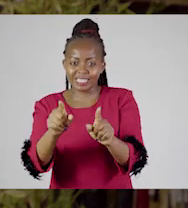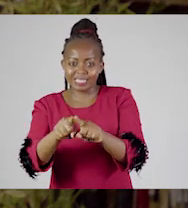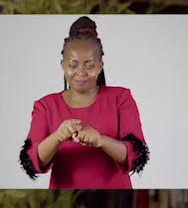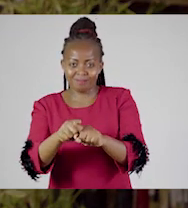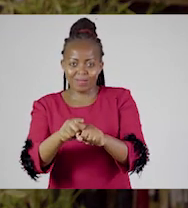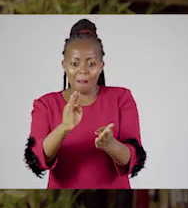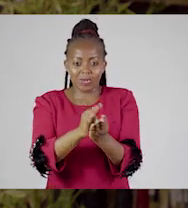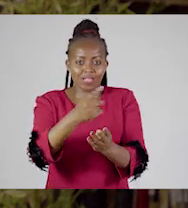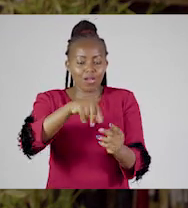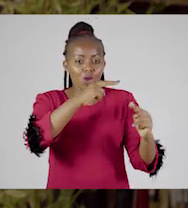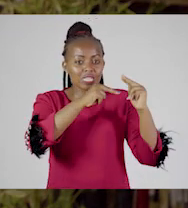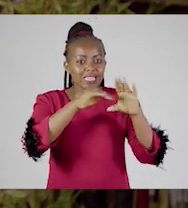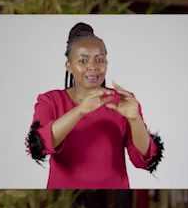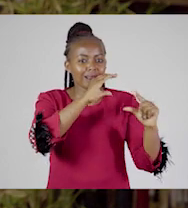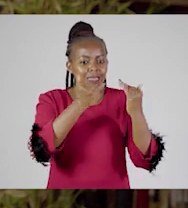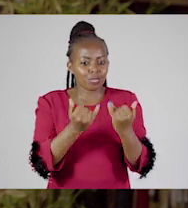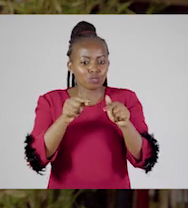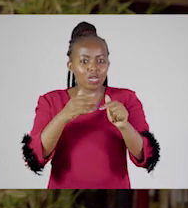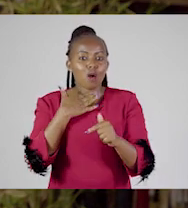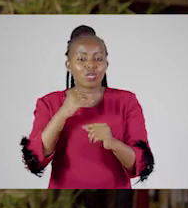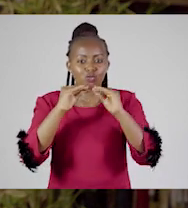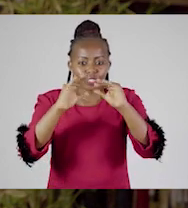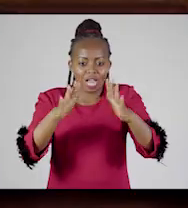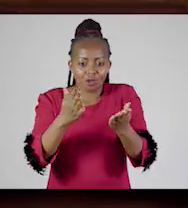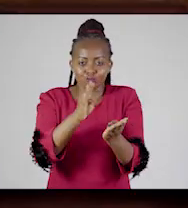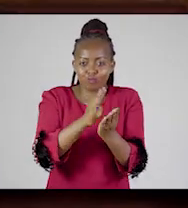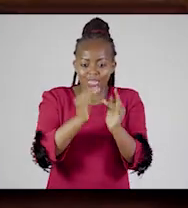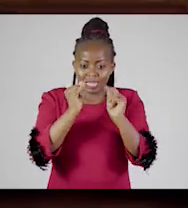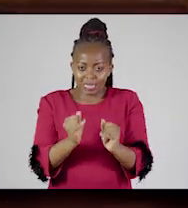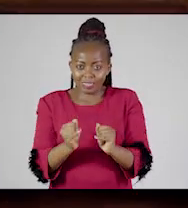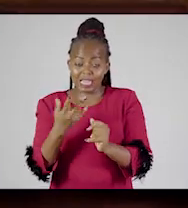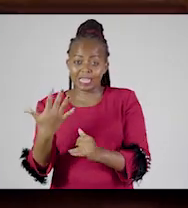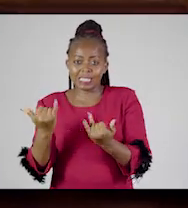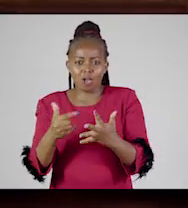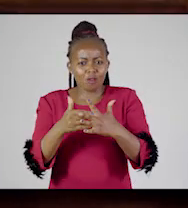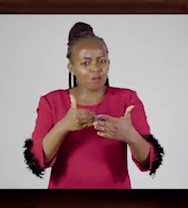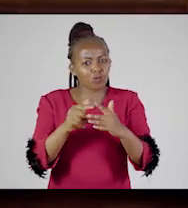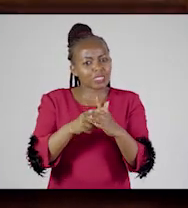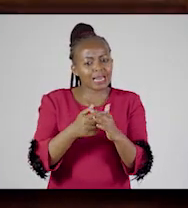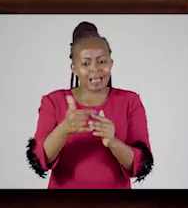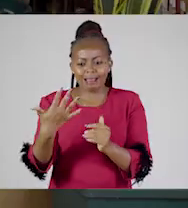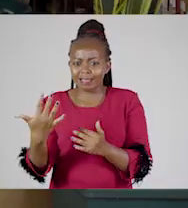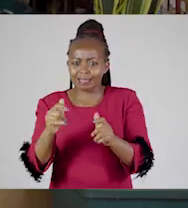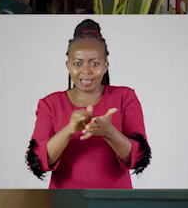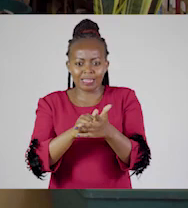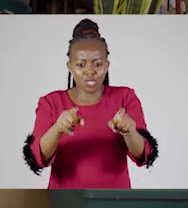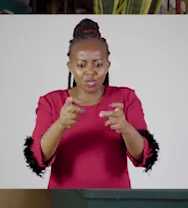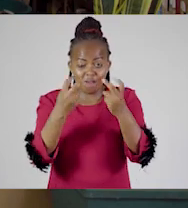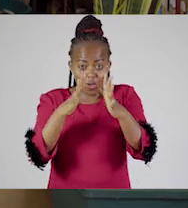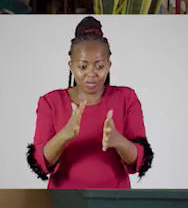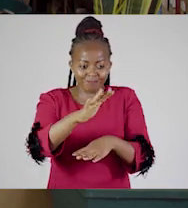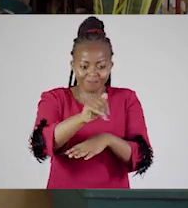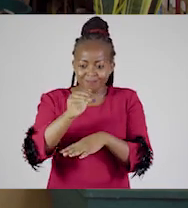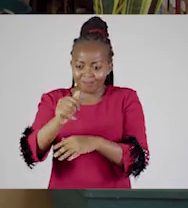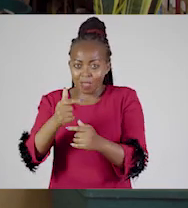and culture. Today, I'll be teaching you how to digitize your personal archives. So Chao, before we get started, are there any tools or equipment that you need our viewers